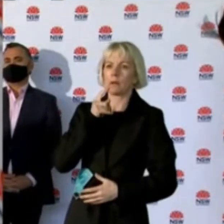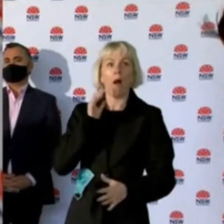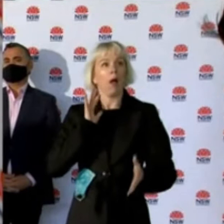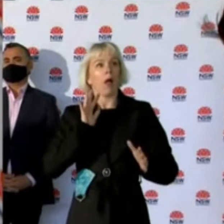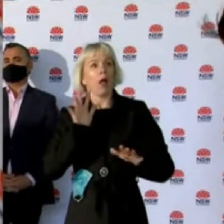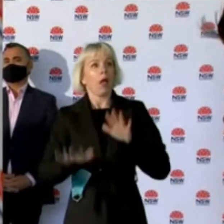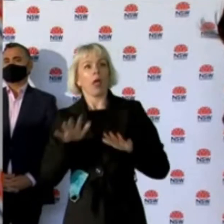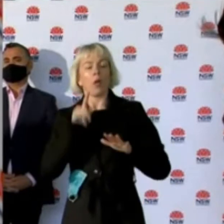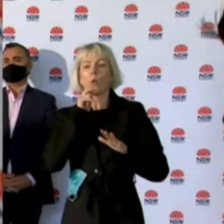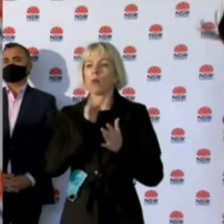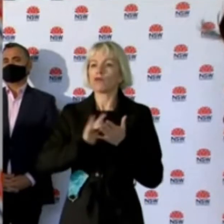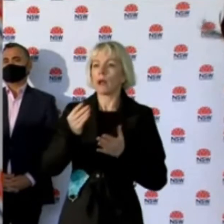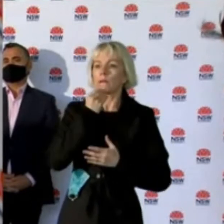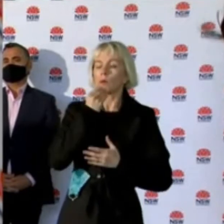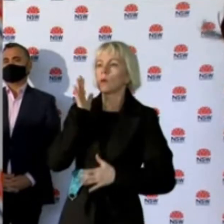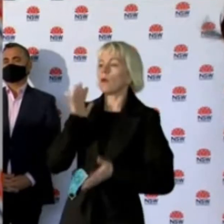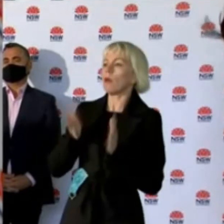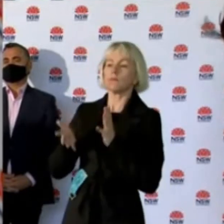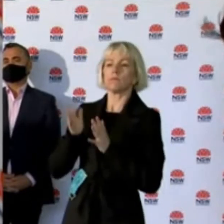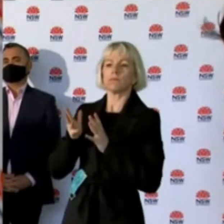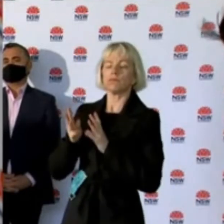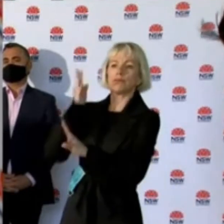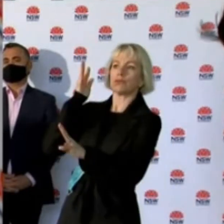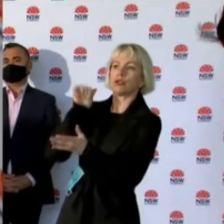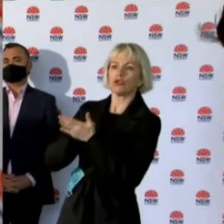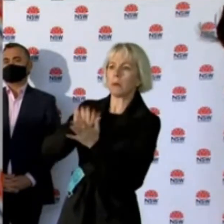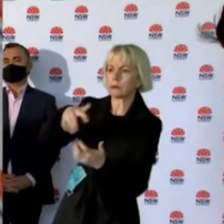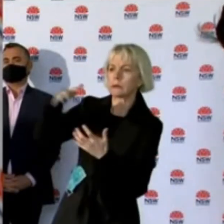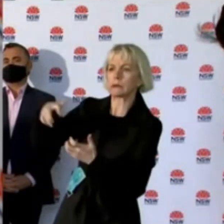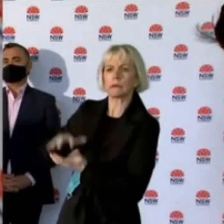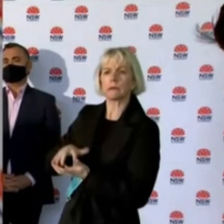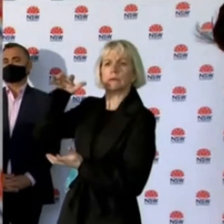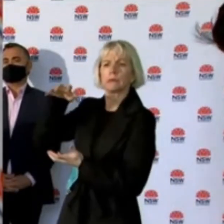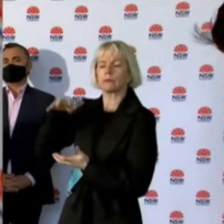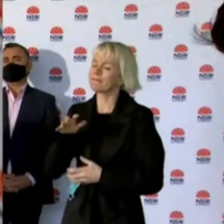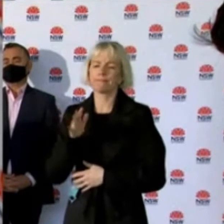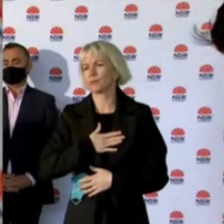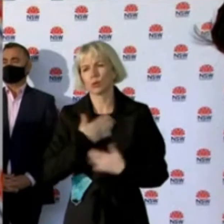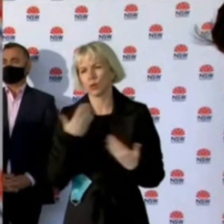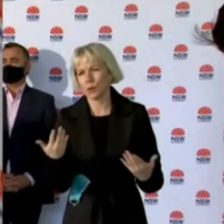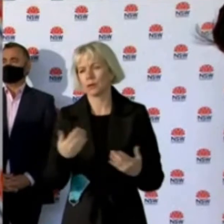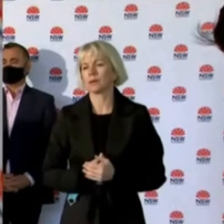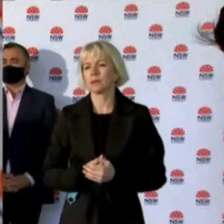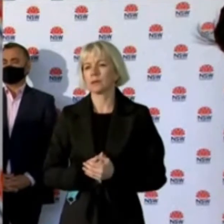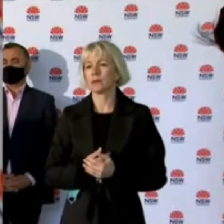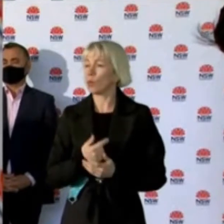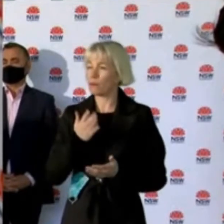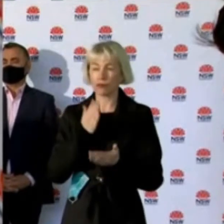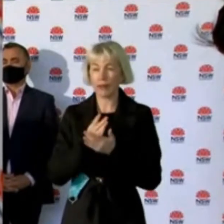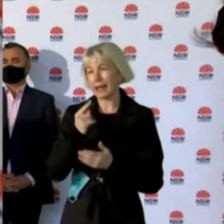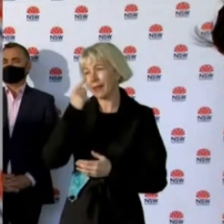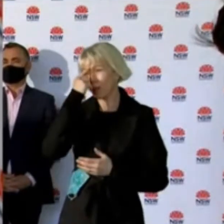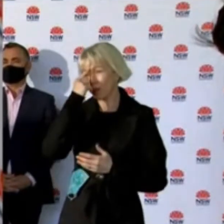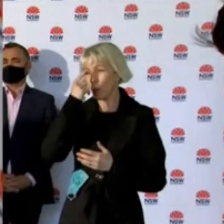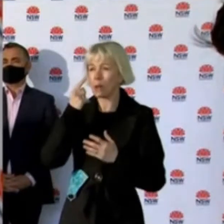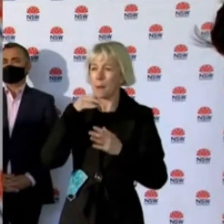about that issue. Supplies will continue to be provided, even basic things like packaging and things like that. We've considered all those issues, and